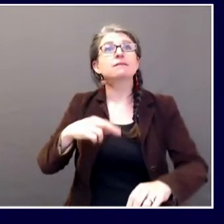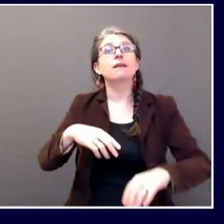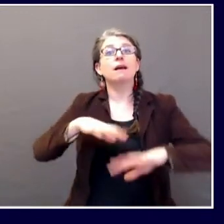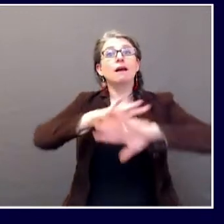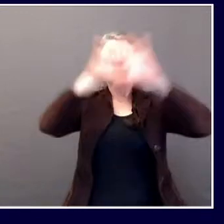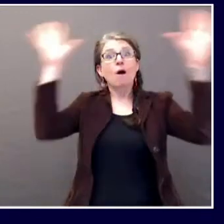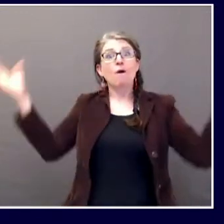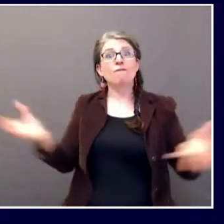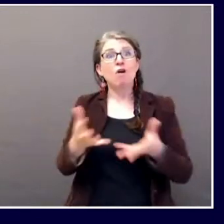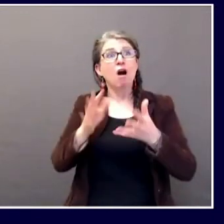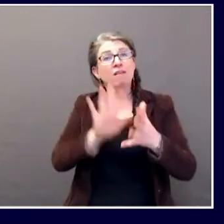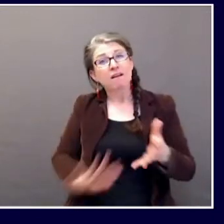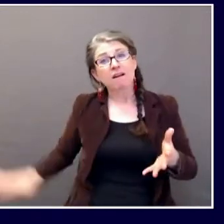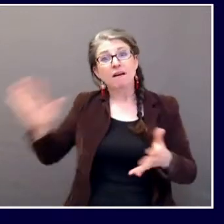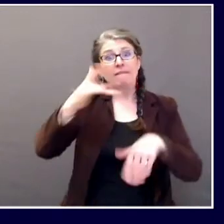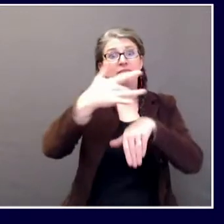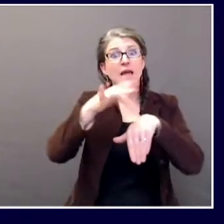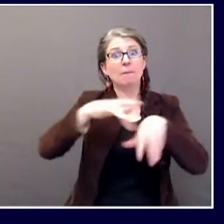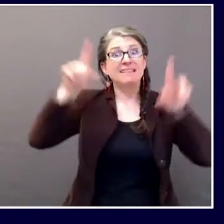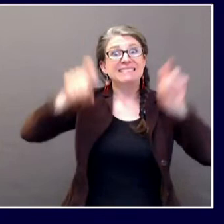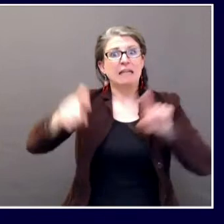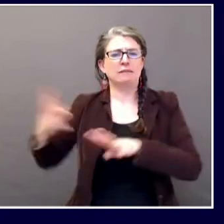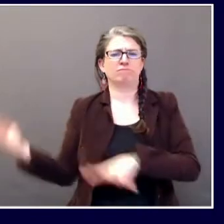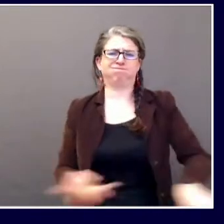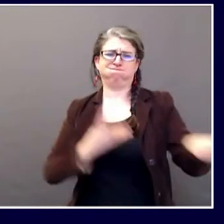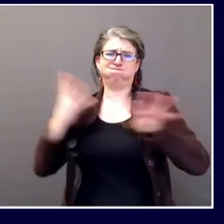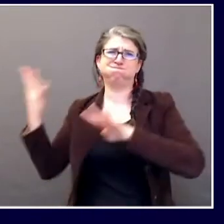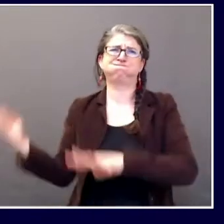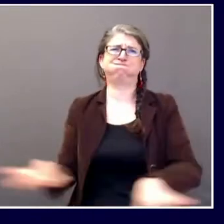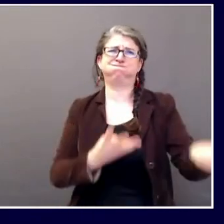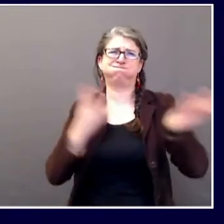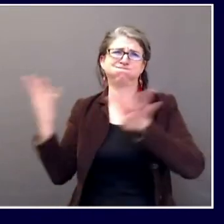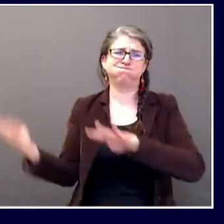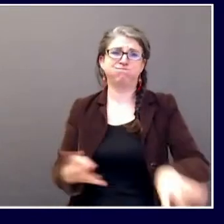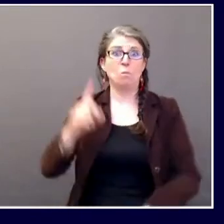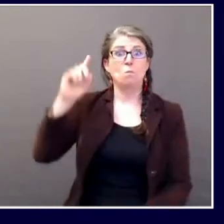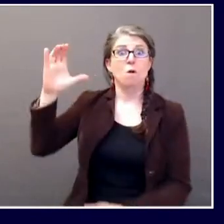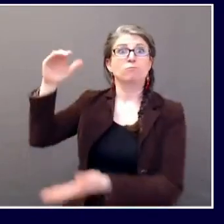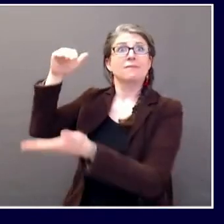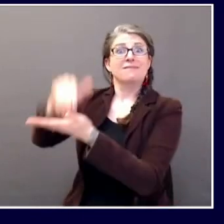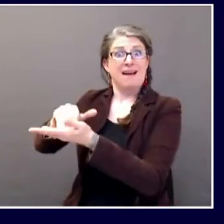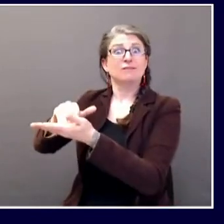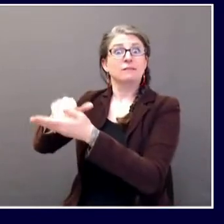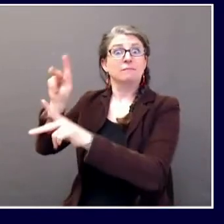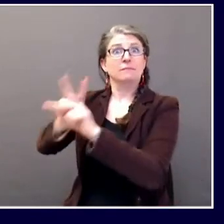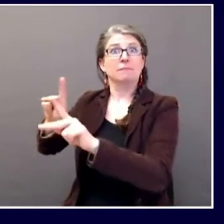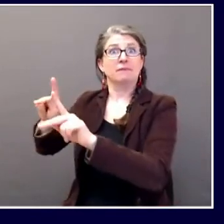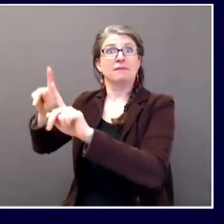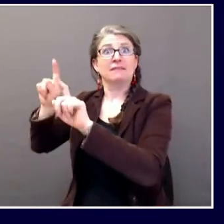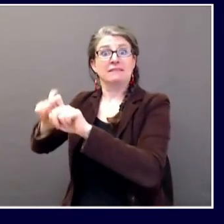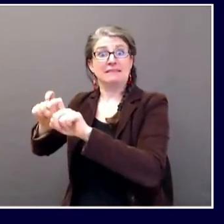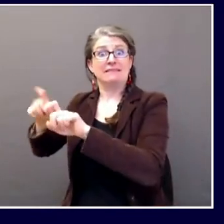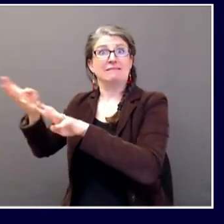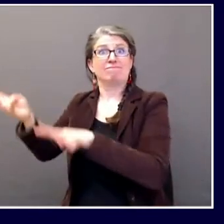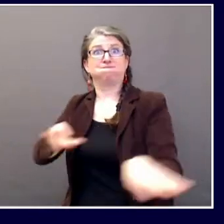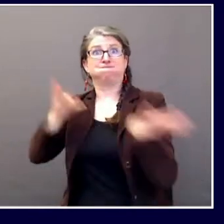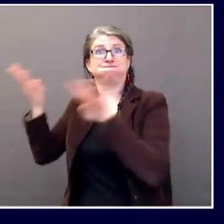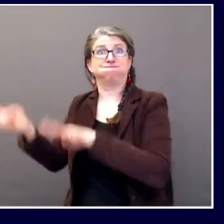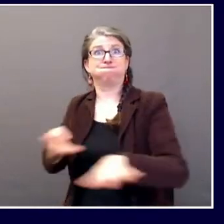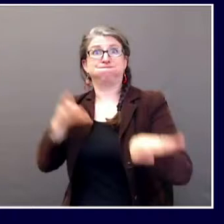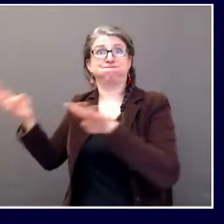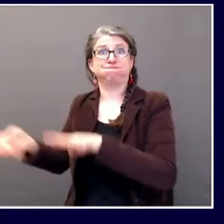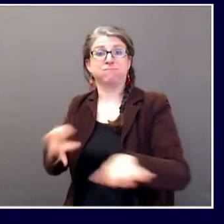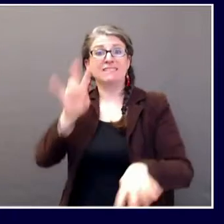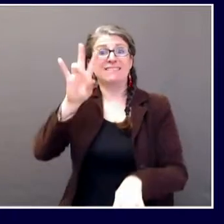at 722 PCR tests for every 100,000 people in Maine. Just to zoom out